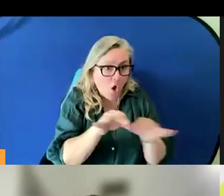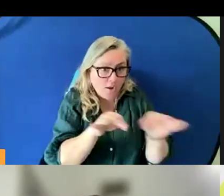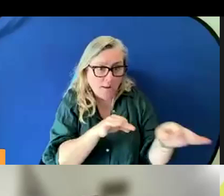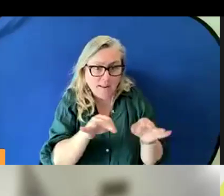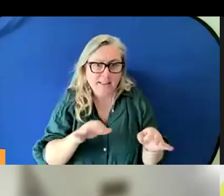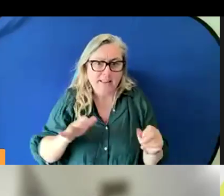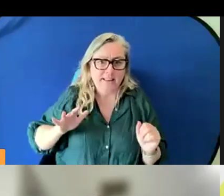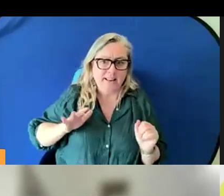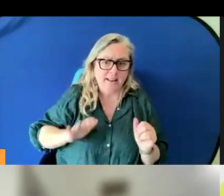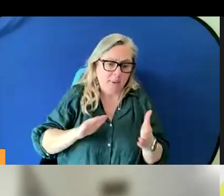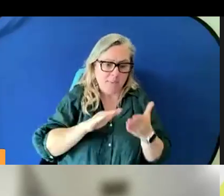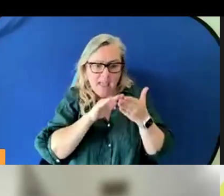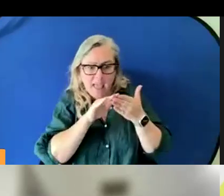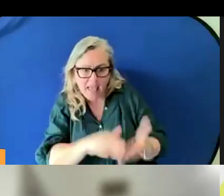myself,